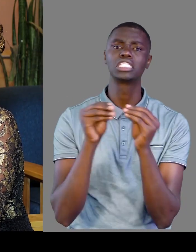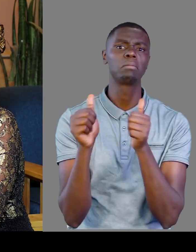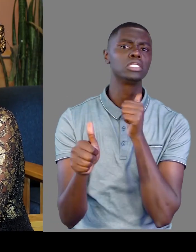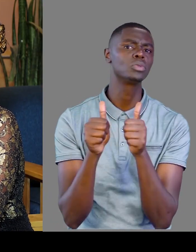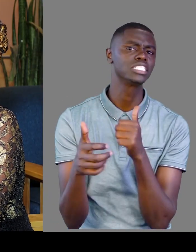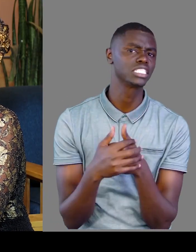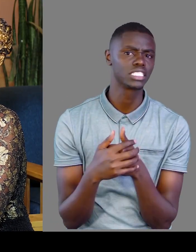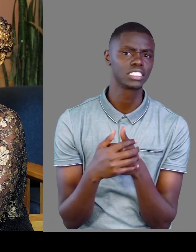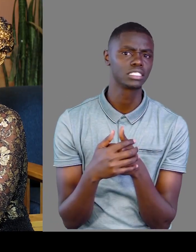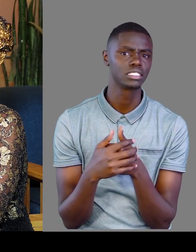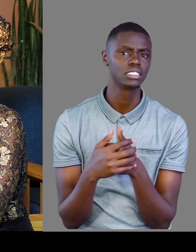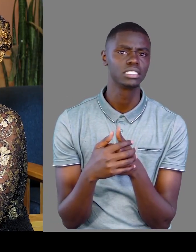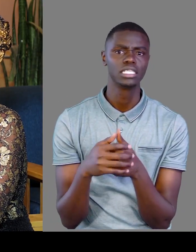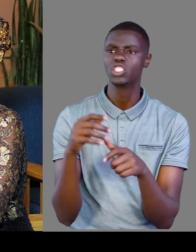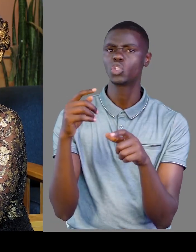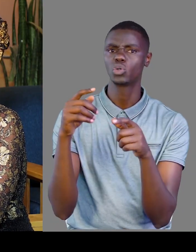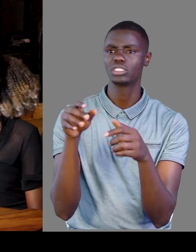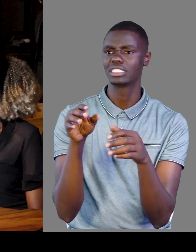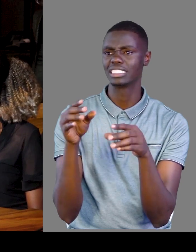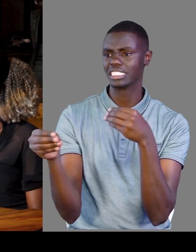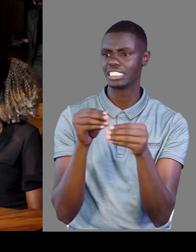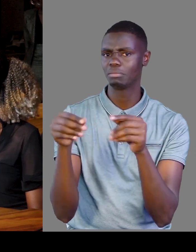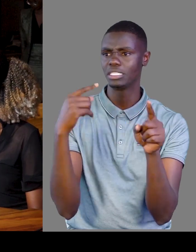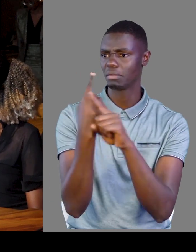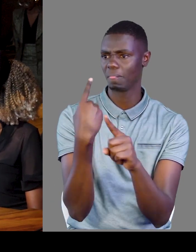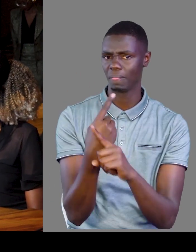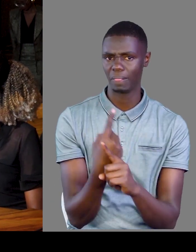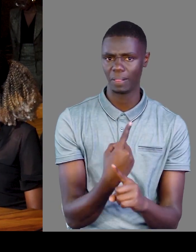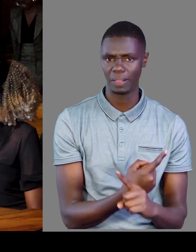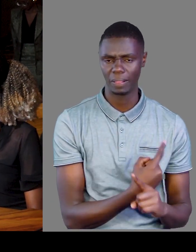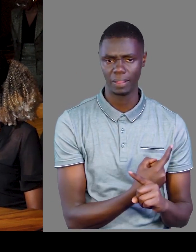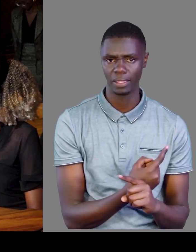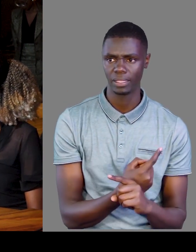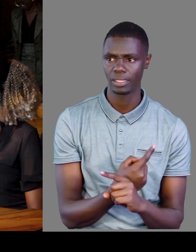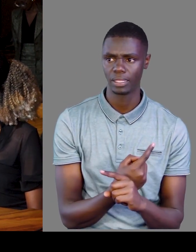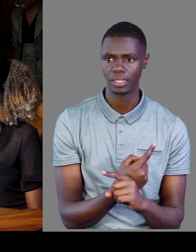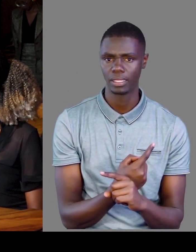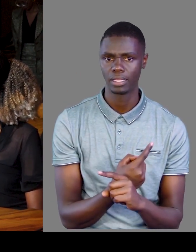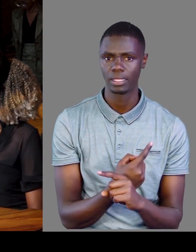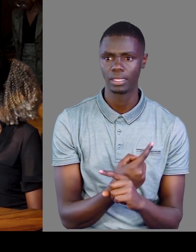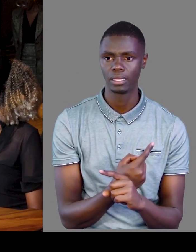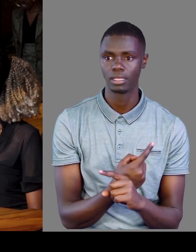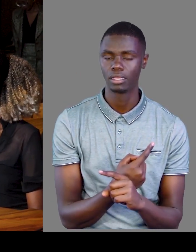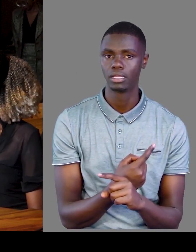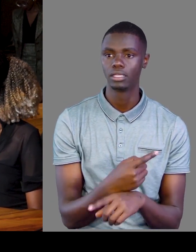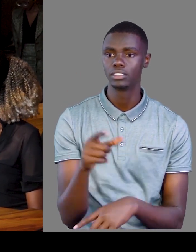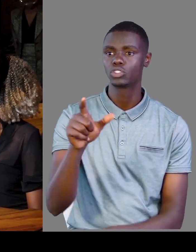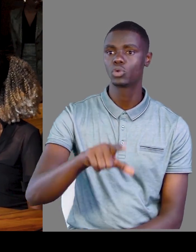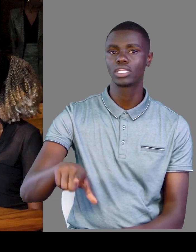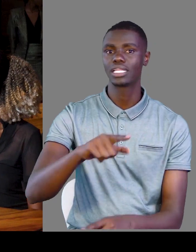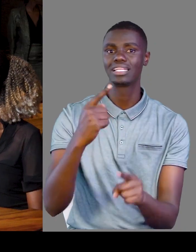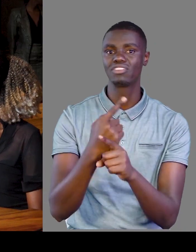the lady? What disability does she have? It's a different type of disability. It's the Garden of Siloam is located in Rimuru